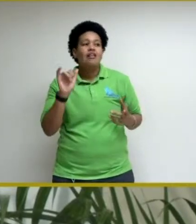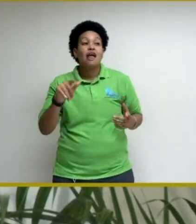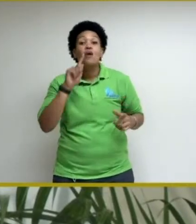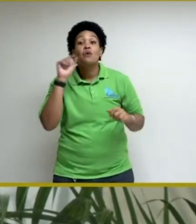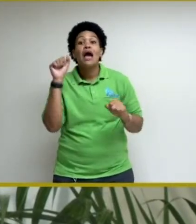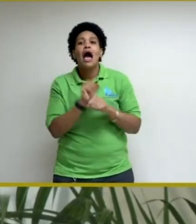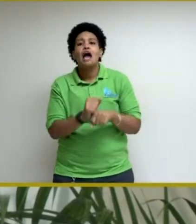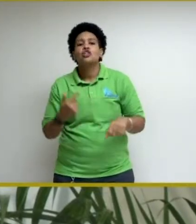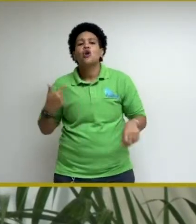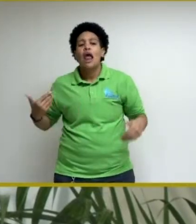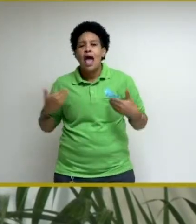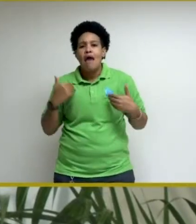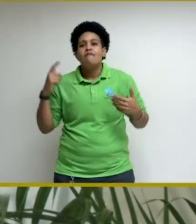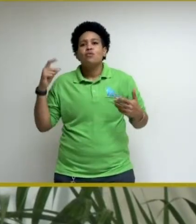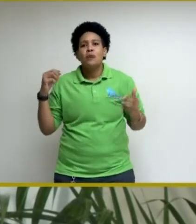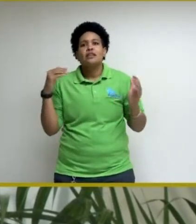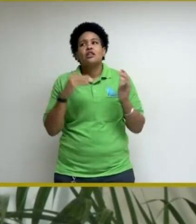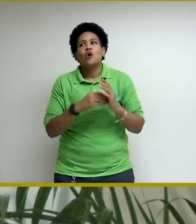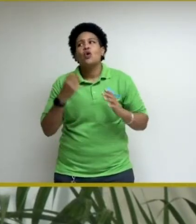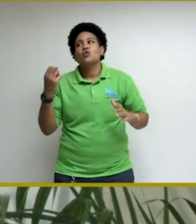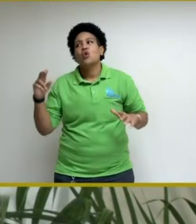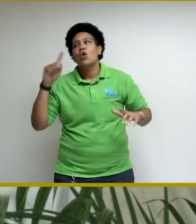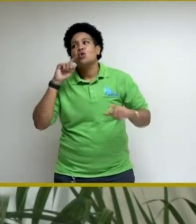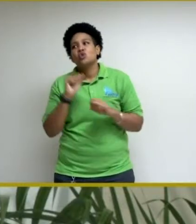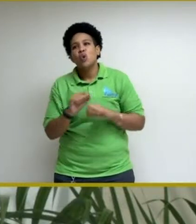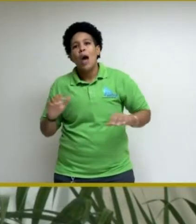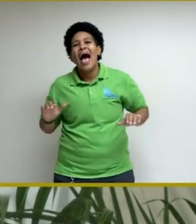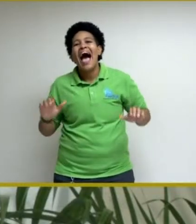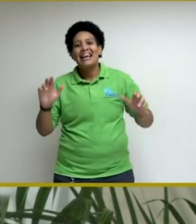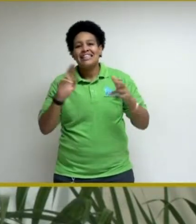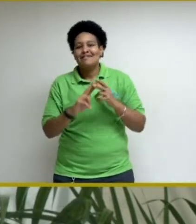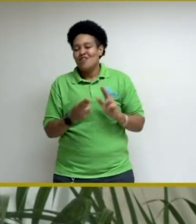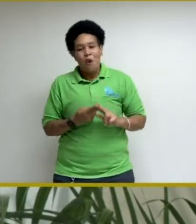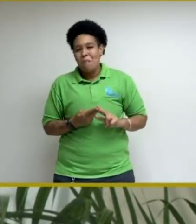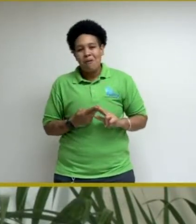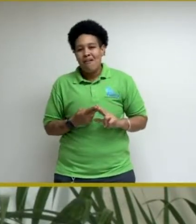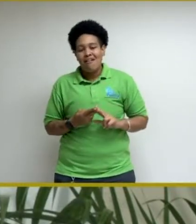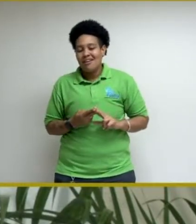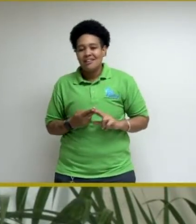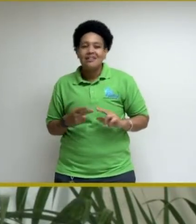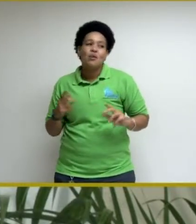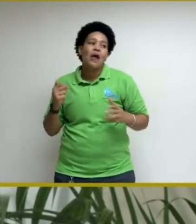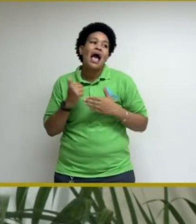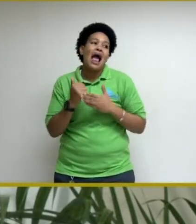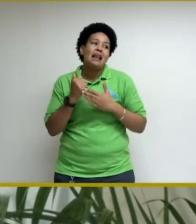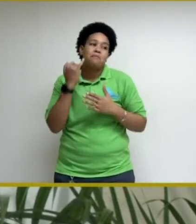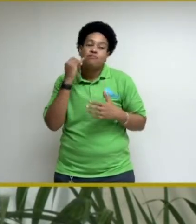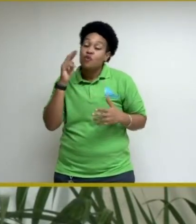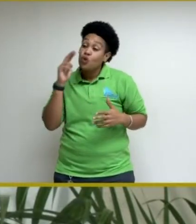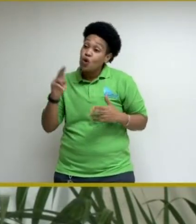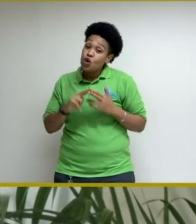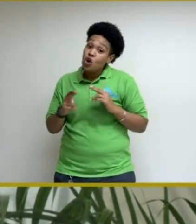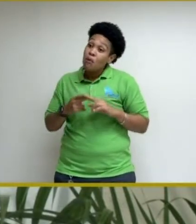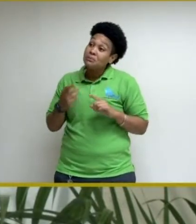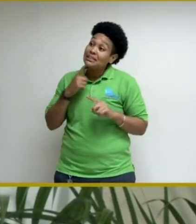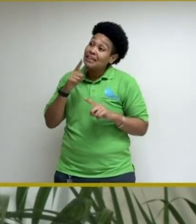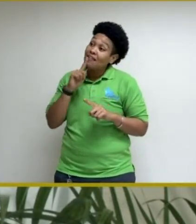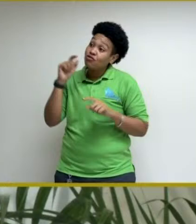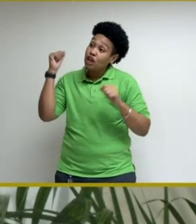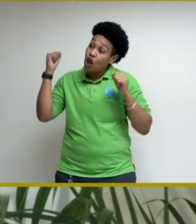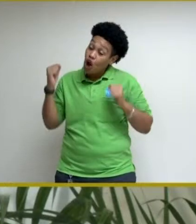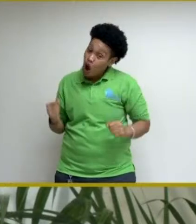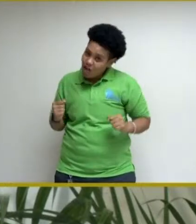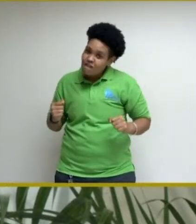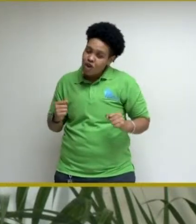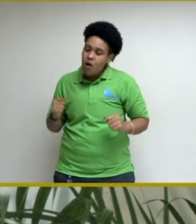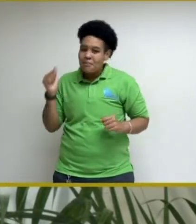actually have 20,000 or so active cases. It would help if we would look at the number of cases that are confirmed. But